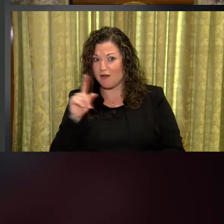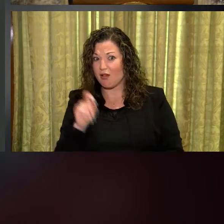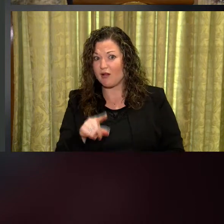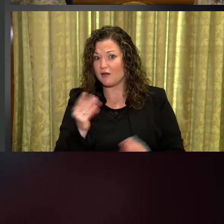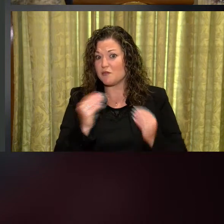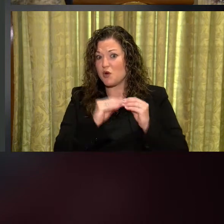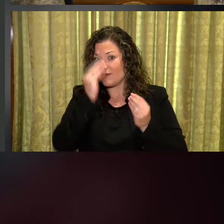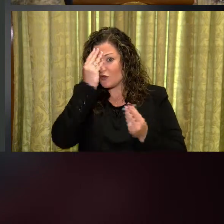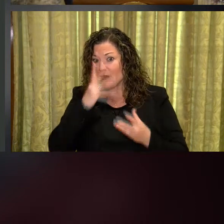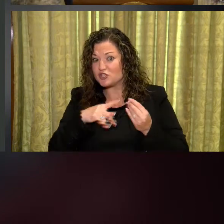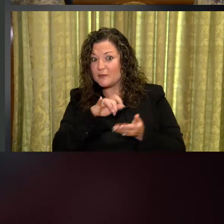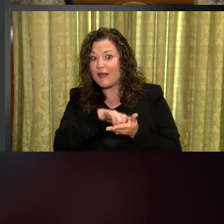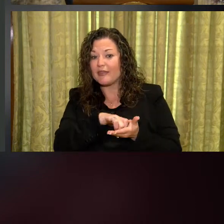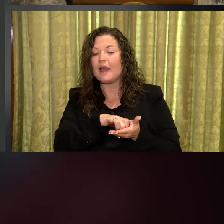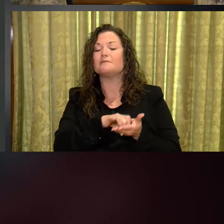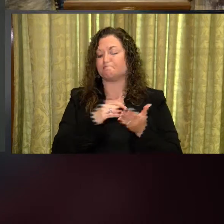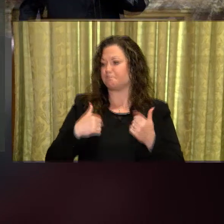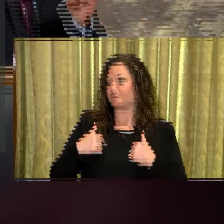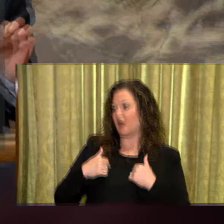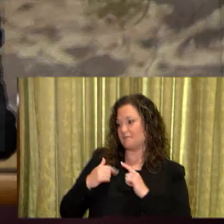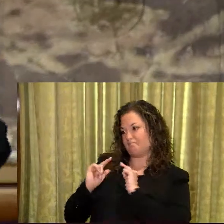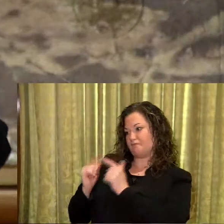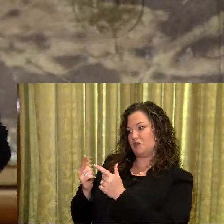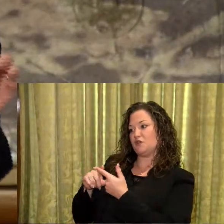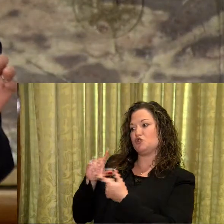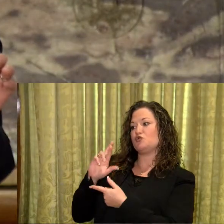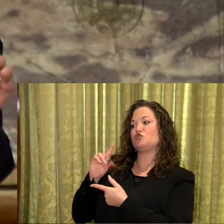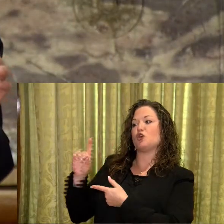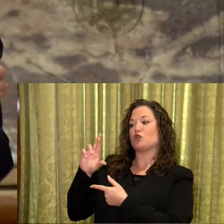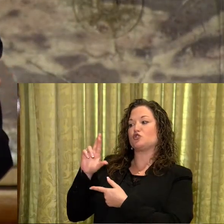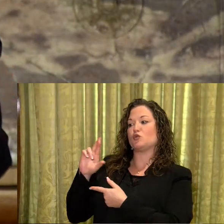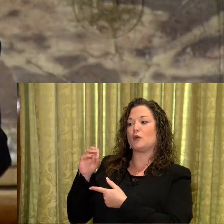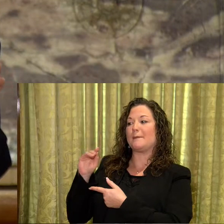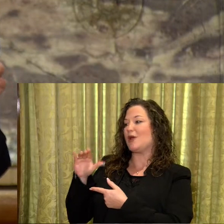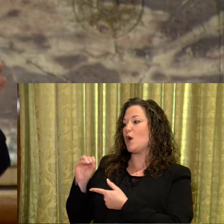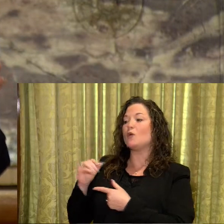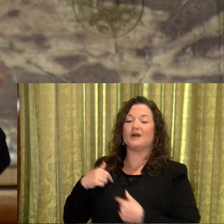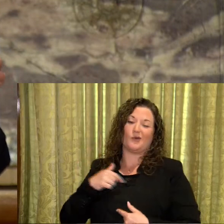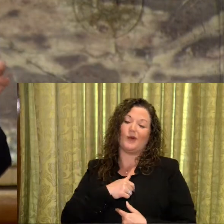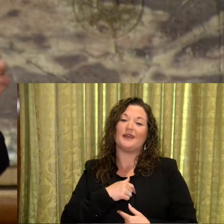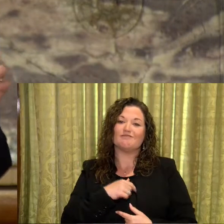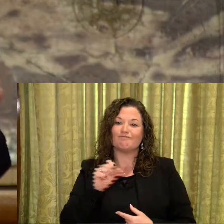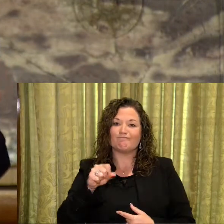that, please? I'll let Dr. Romero answer. The answer is we're seeing the same numbers. It's